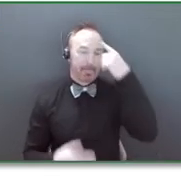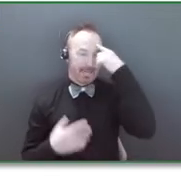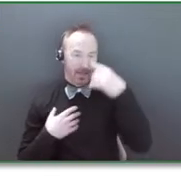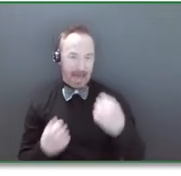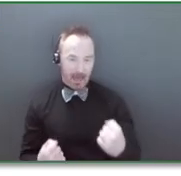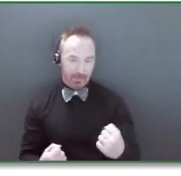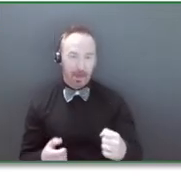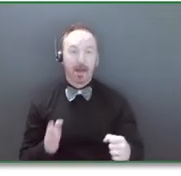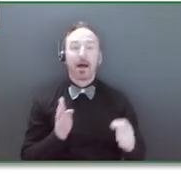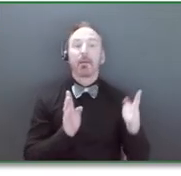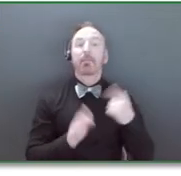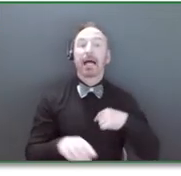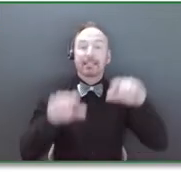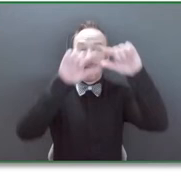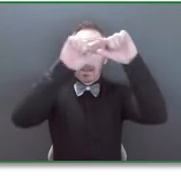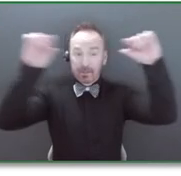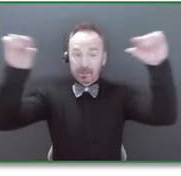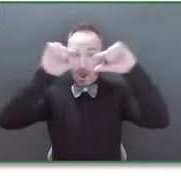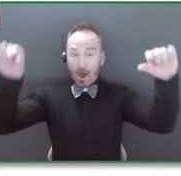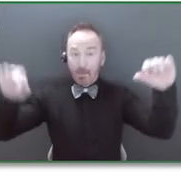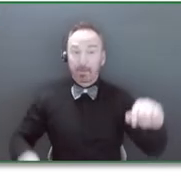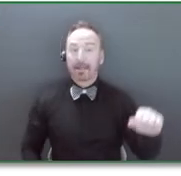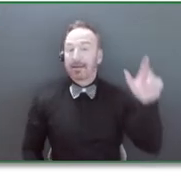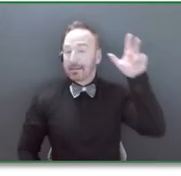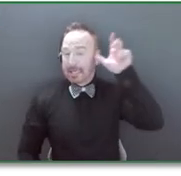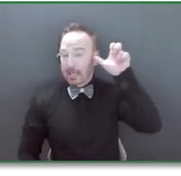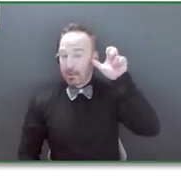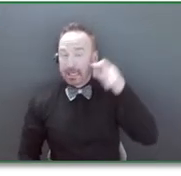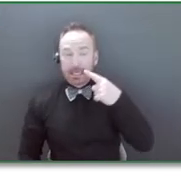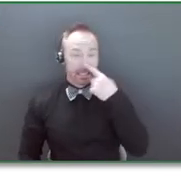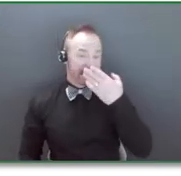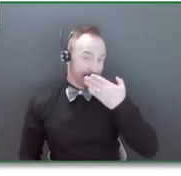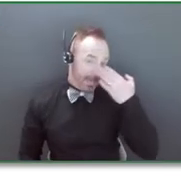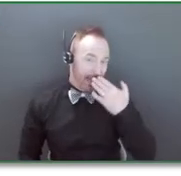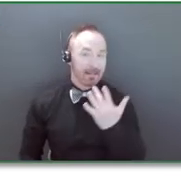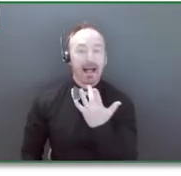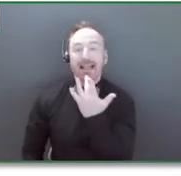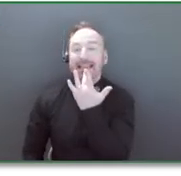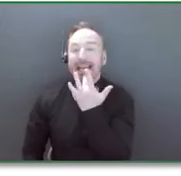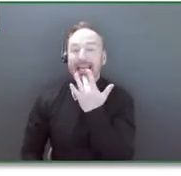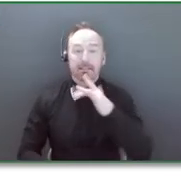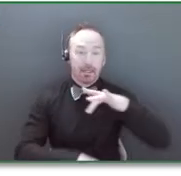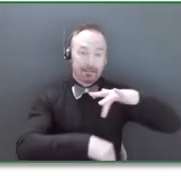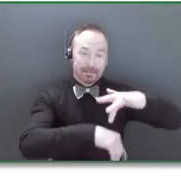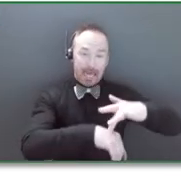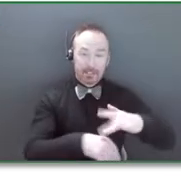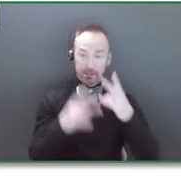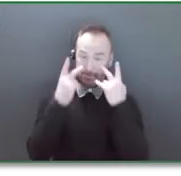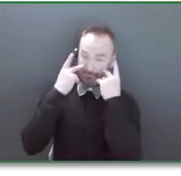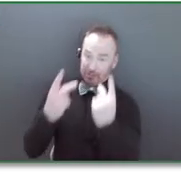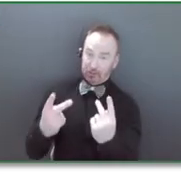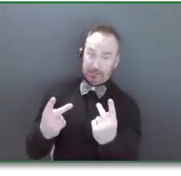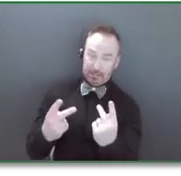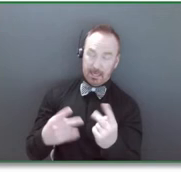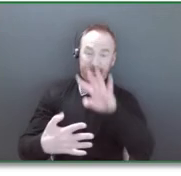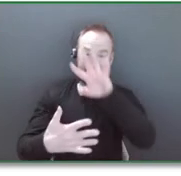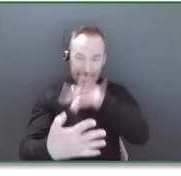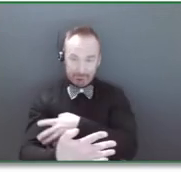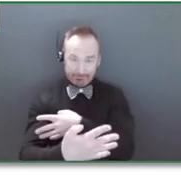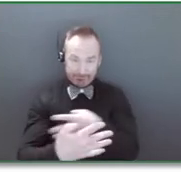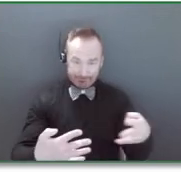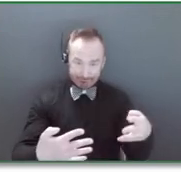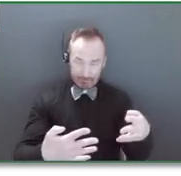taste, touch, and vision. This highlights the complexity of the lived and embodied experiences of people with access needs,